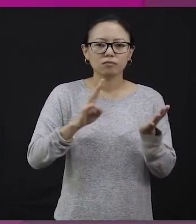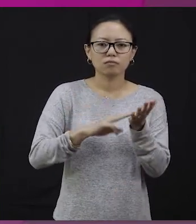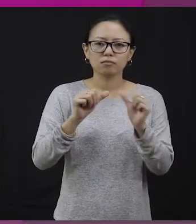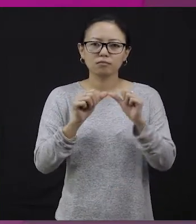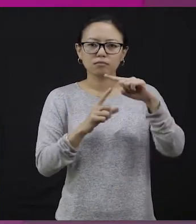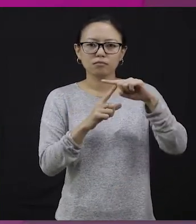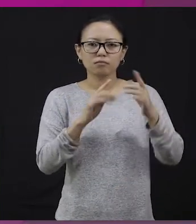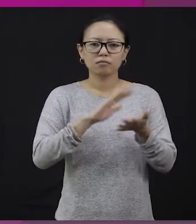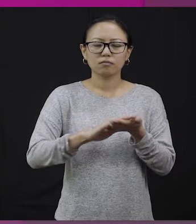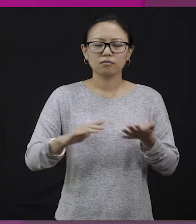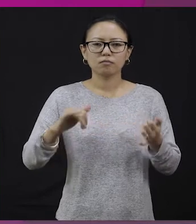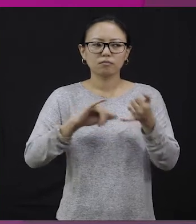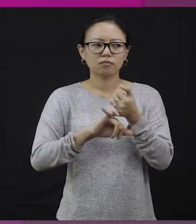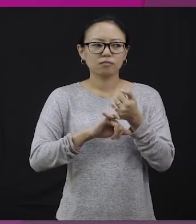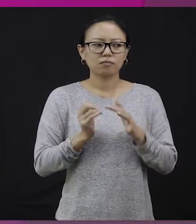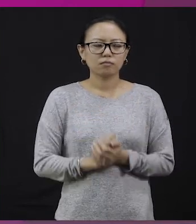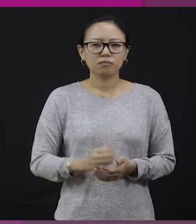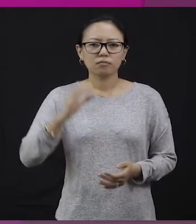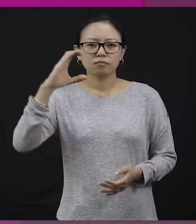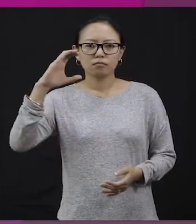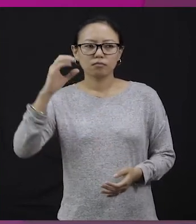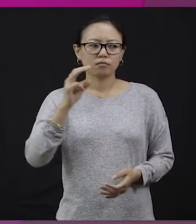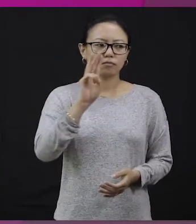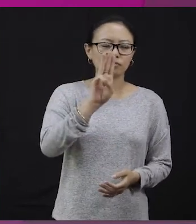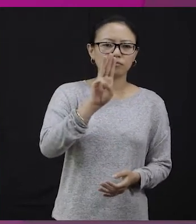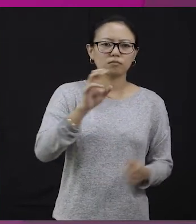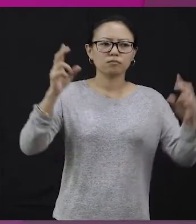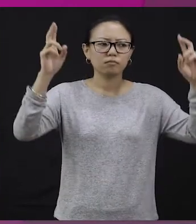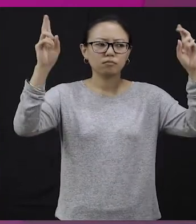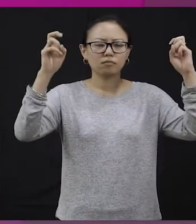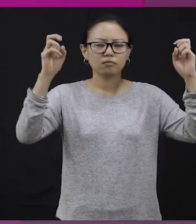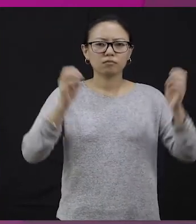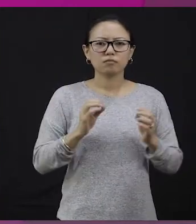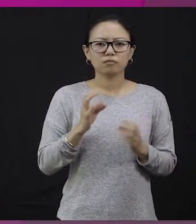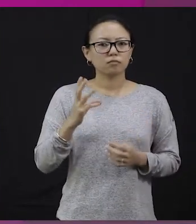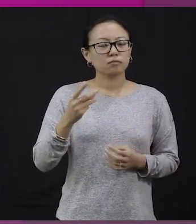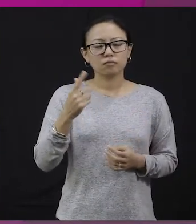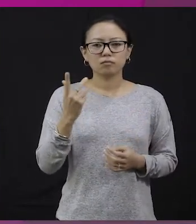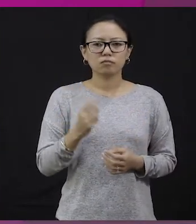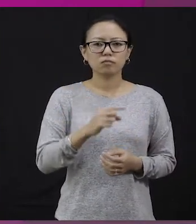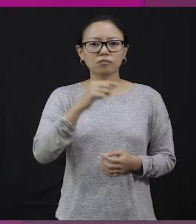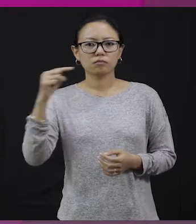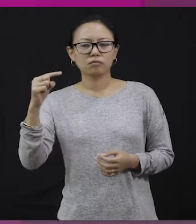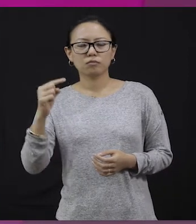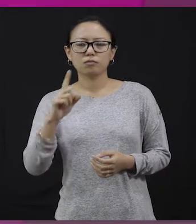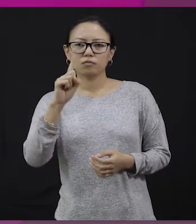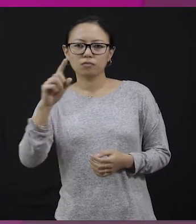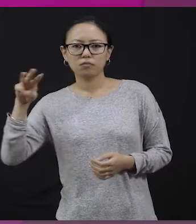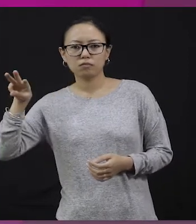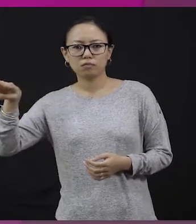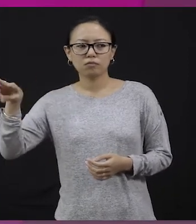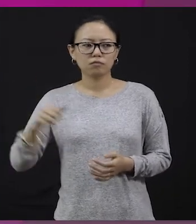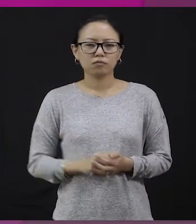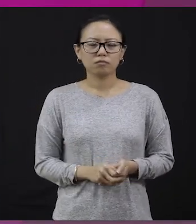about chapter 3 from numbers up to 1000. Okay, so today we will learn what numbers really are